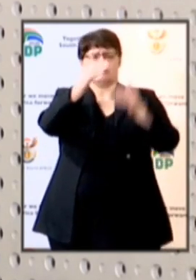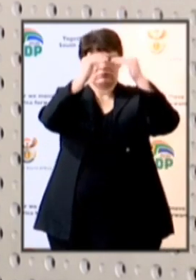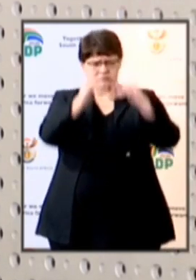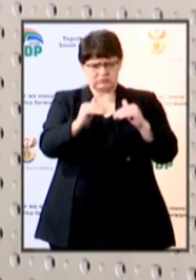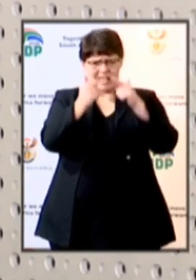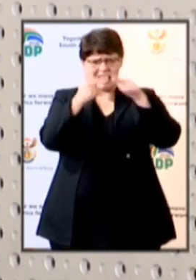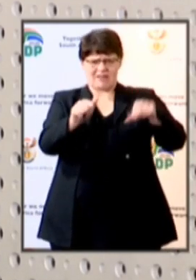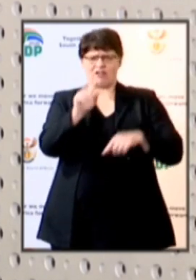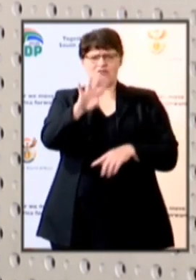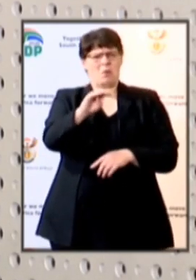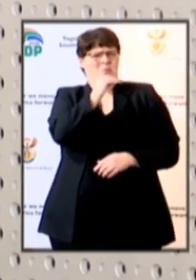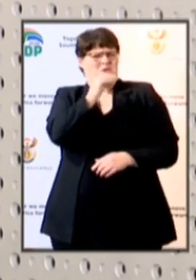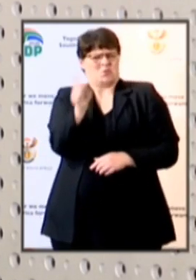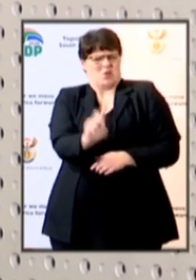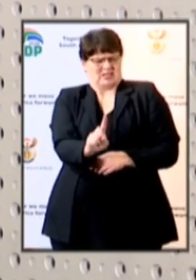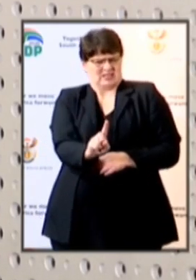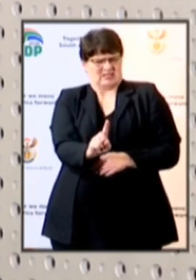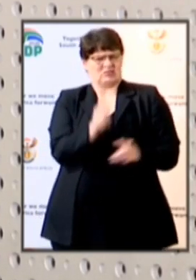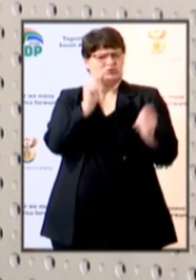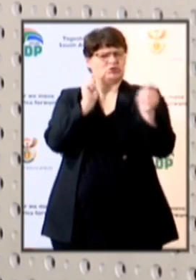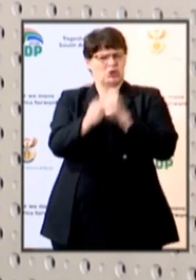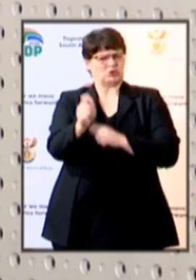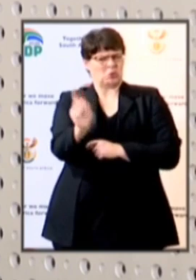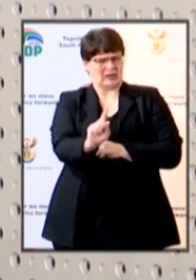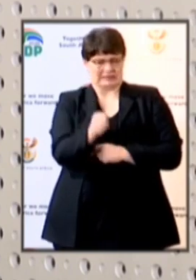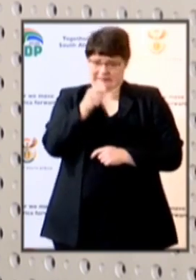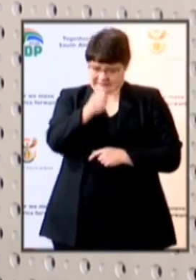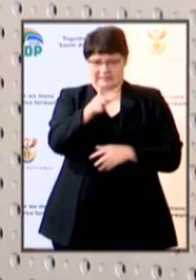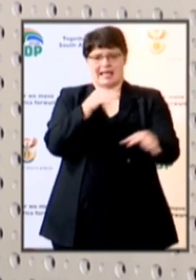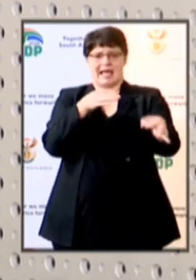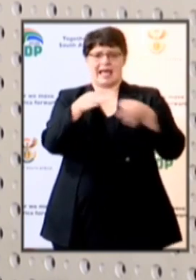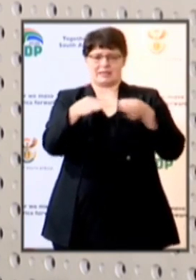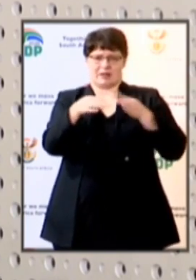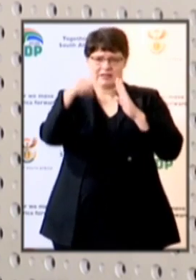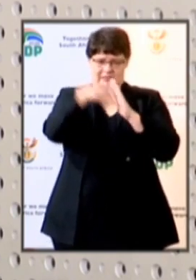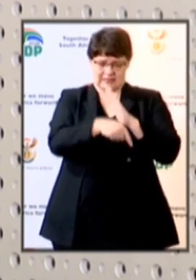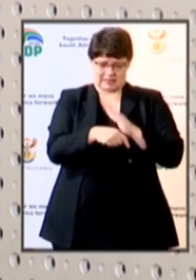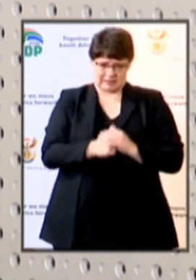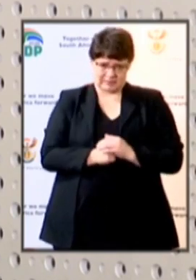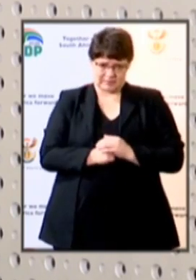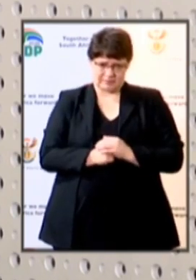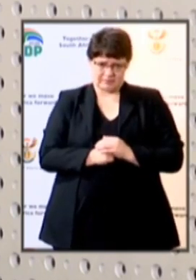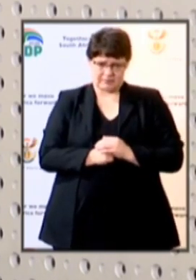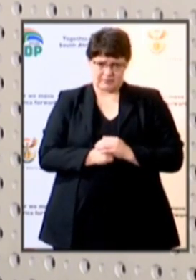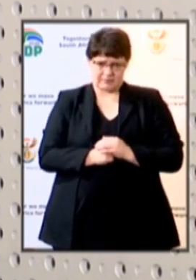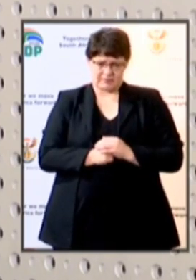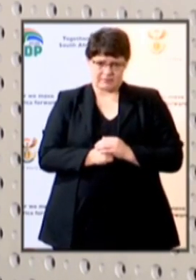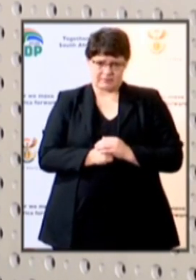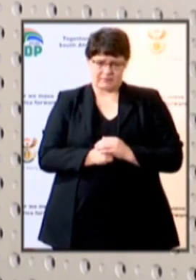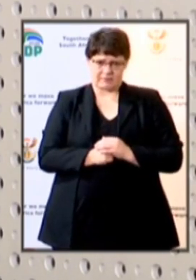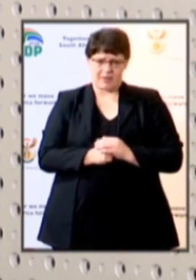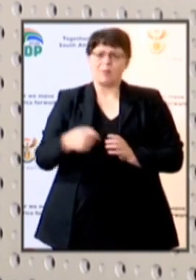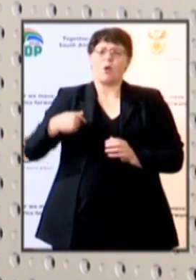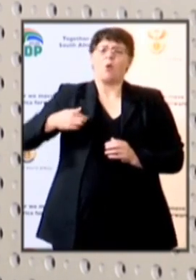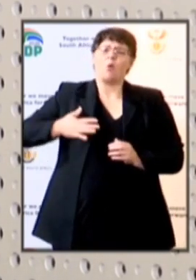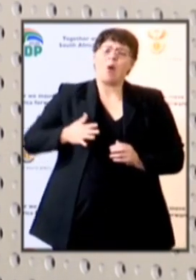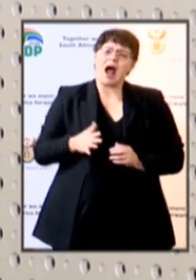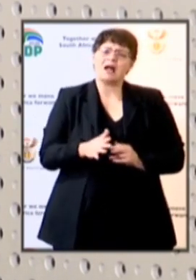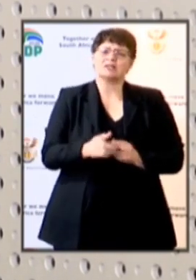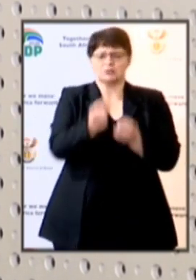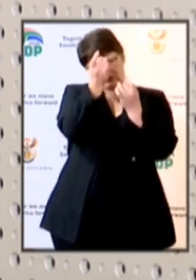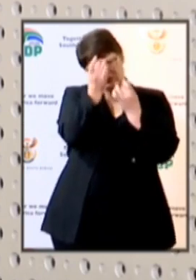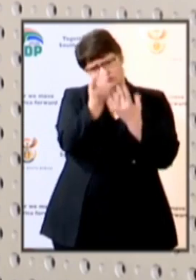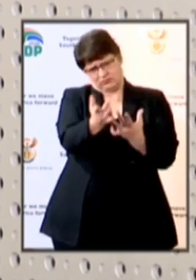to just also emphasize that coronavirus is a collective